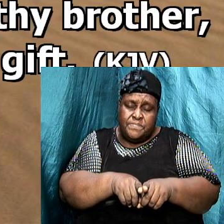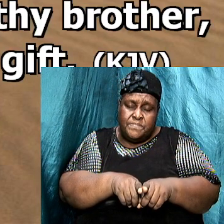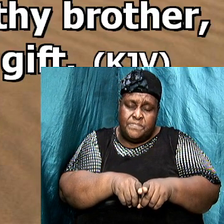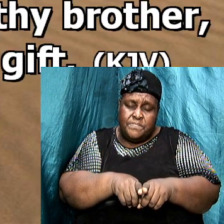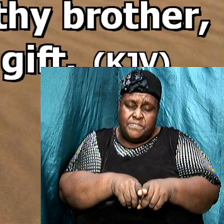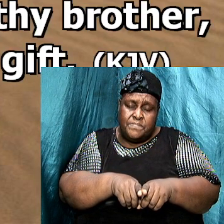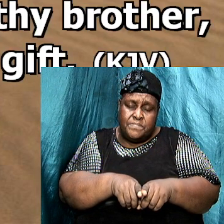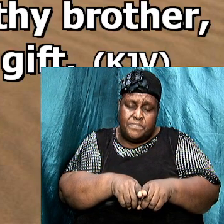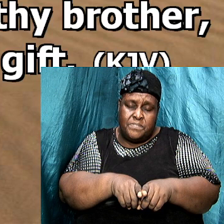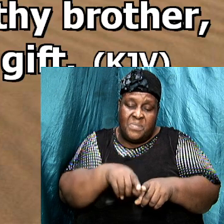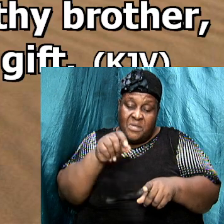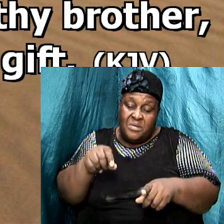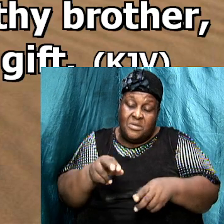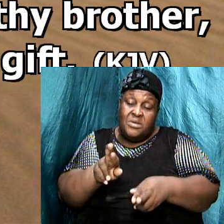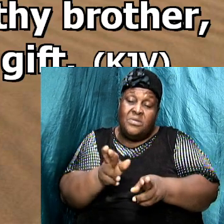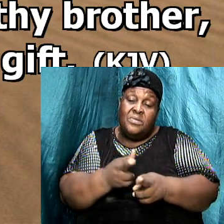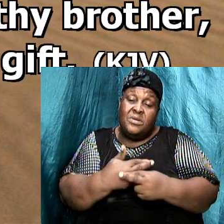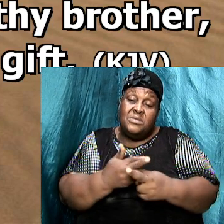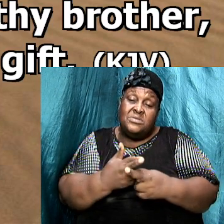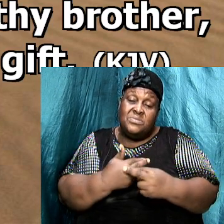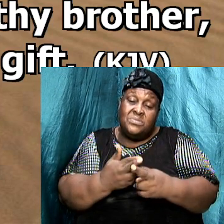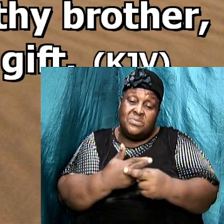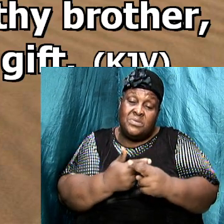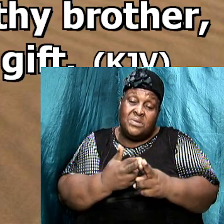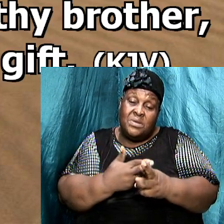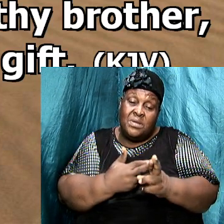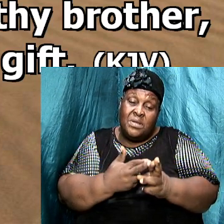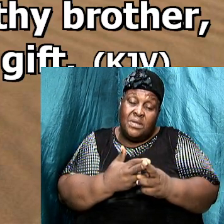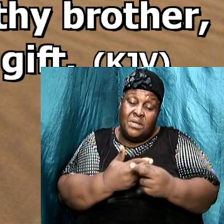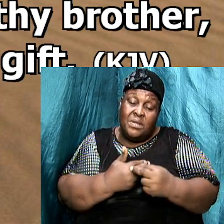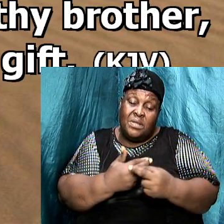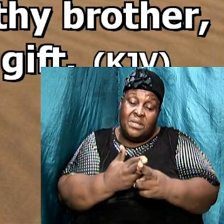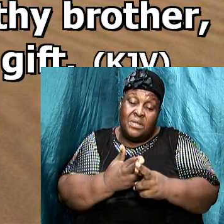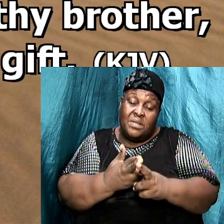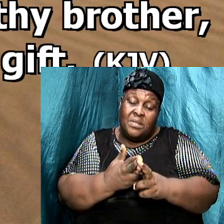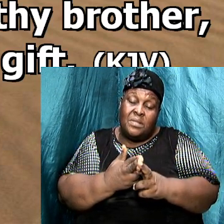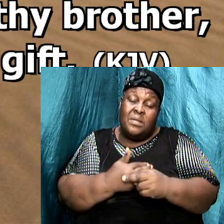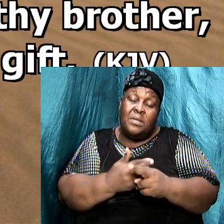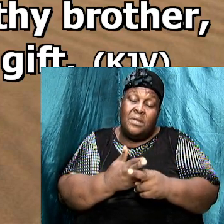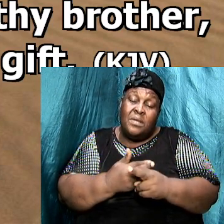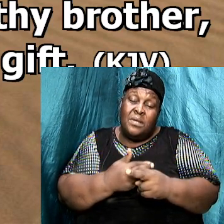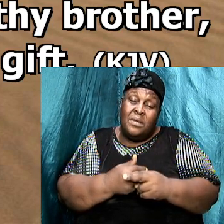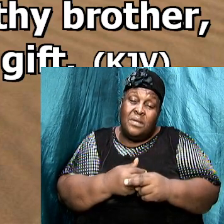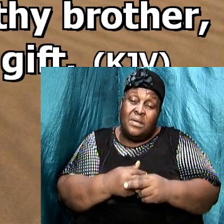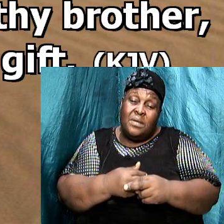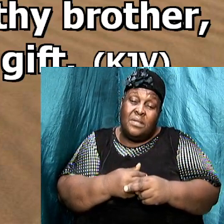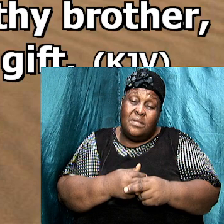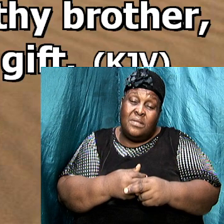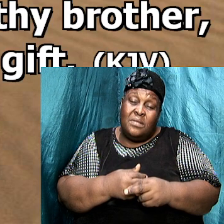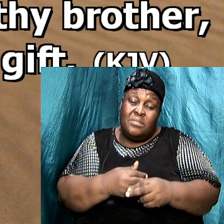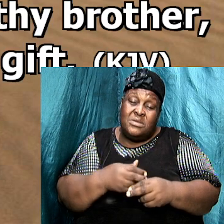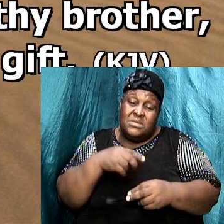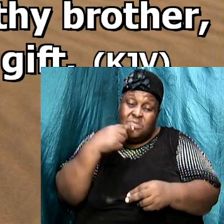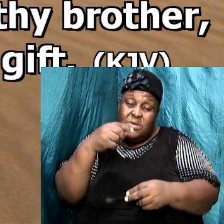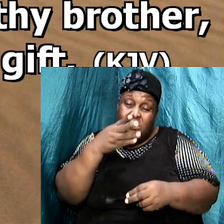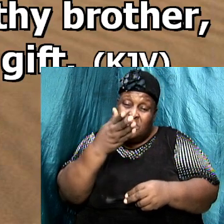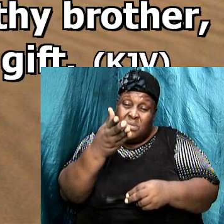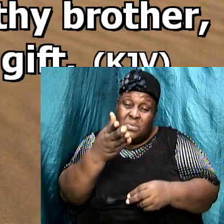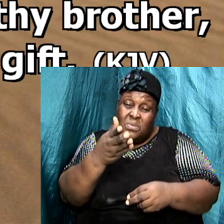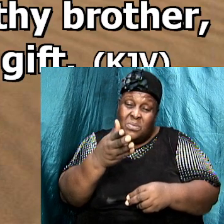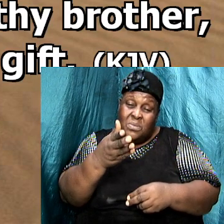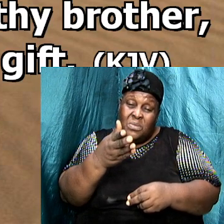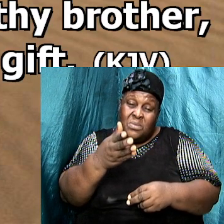And this is restitution, and I want to say to those who are tuning in and is seeking the baptism of the Holy